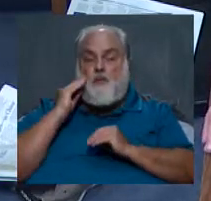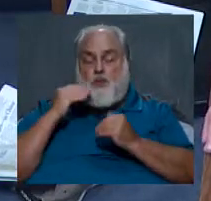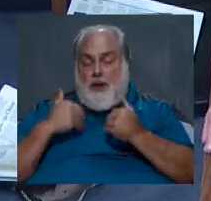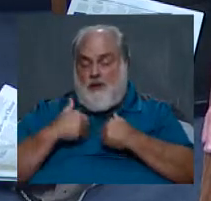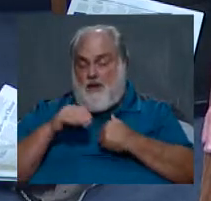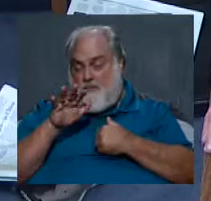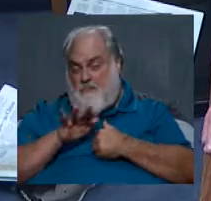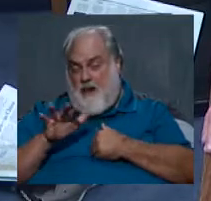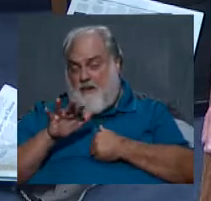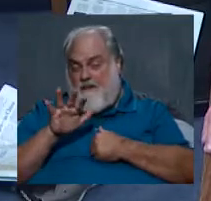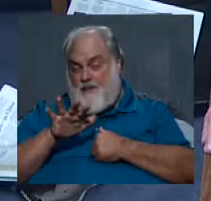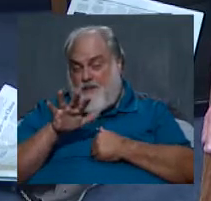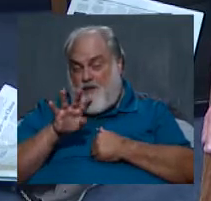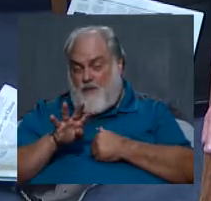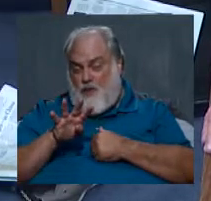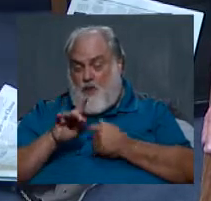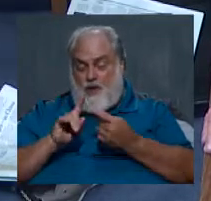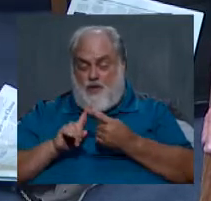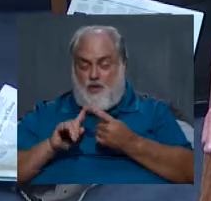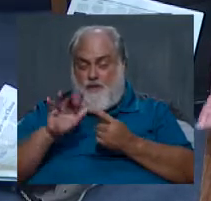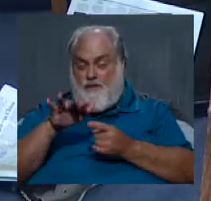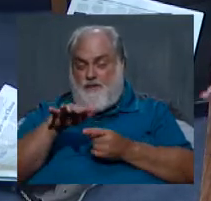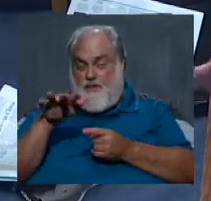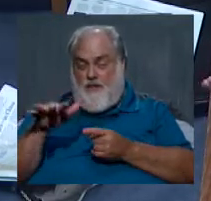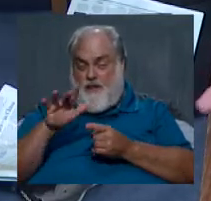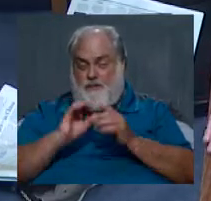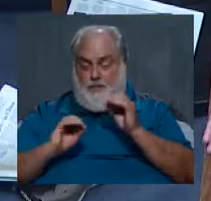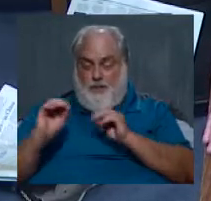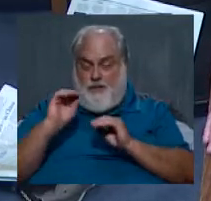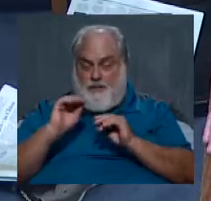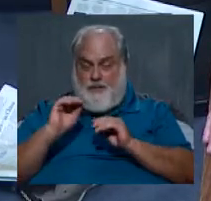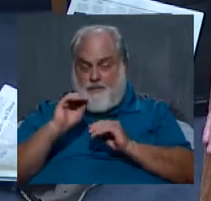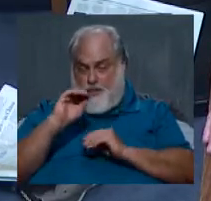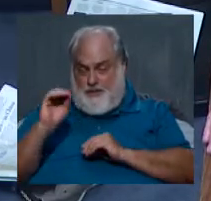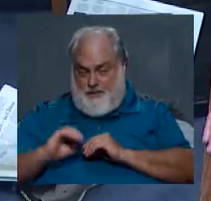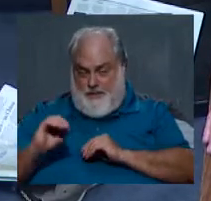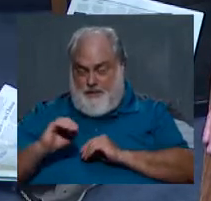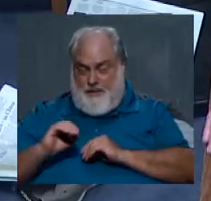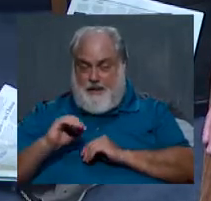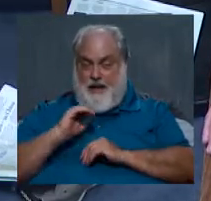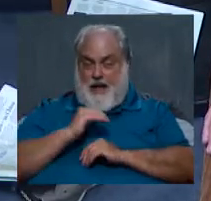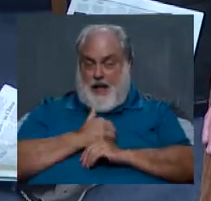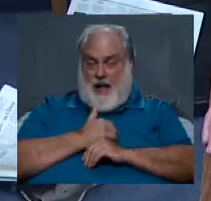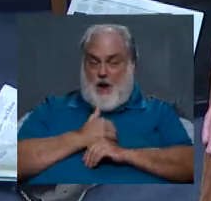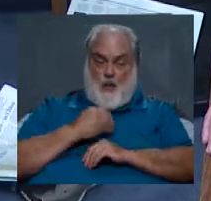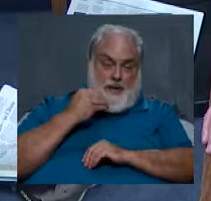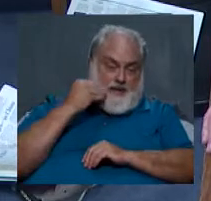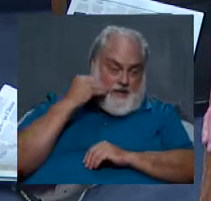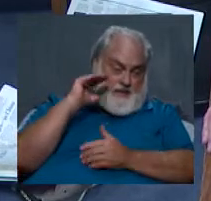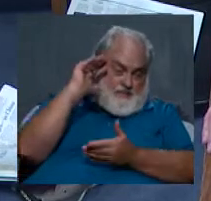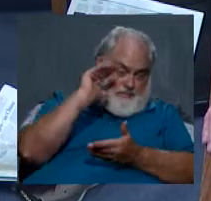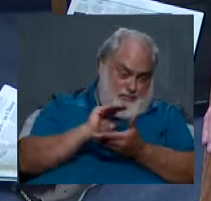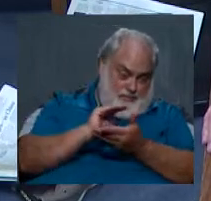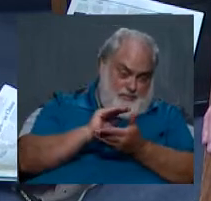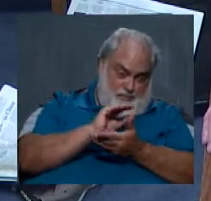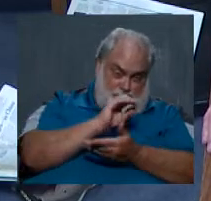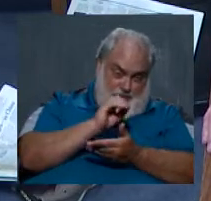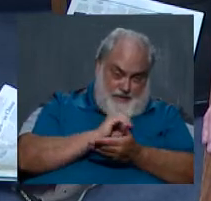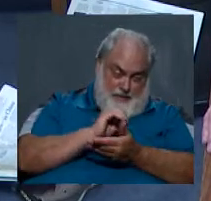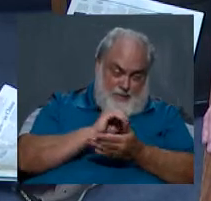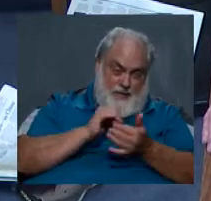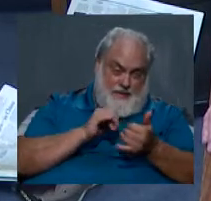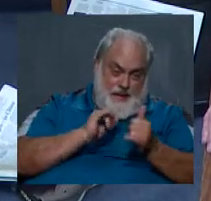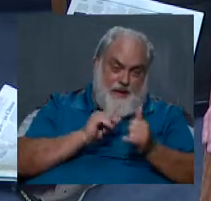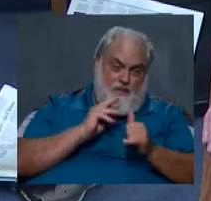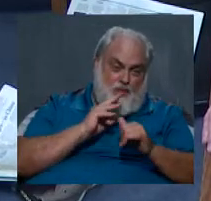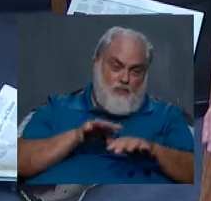54 to 55% of it hard surfaces. Our residential areas are just a very few percent. But even in spite of all that, we've had